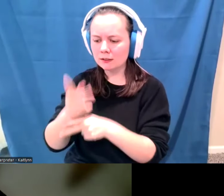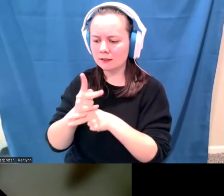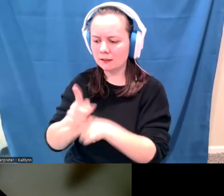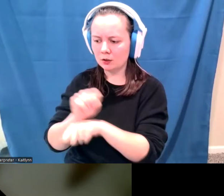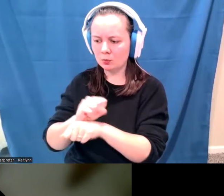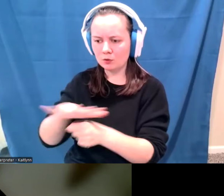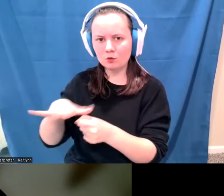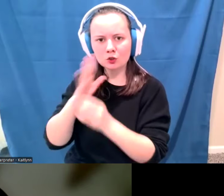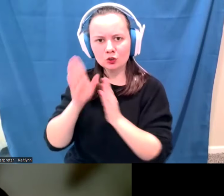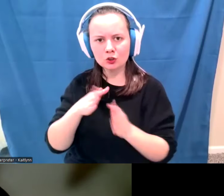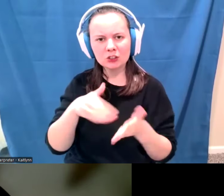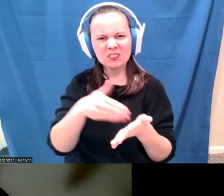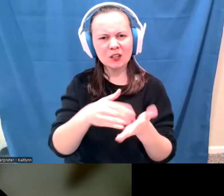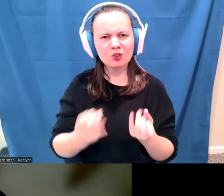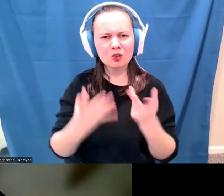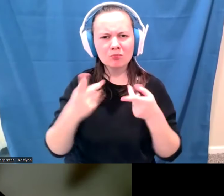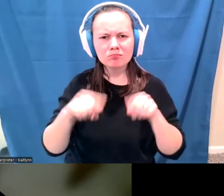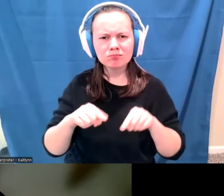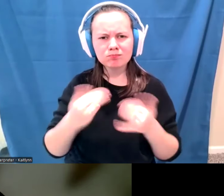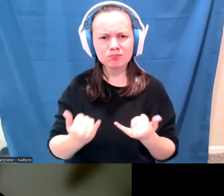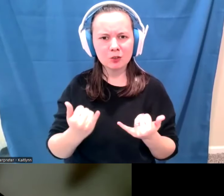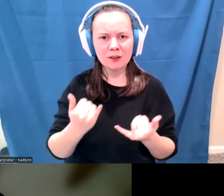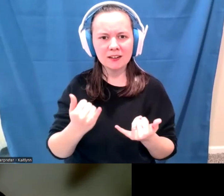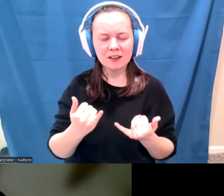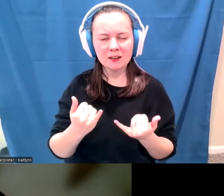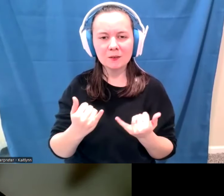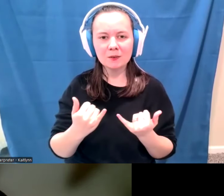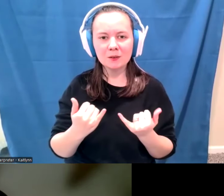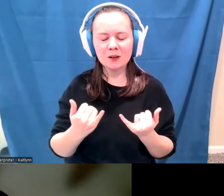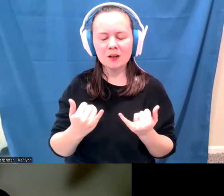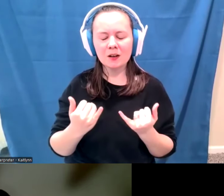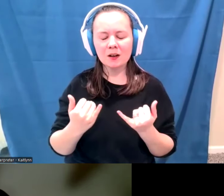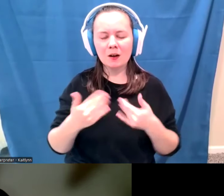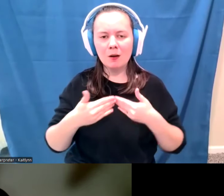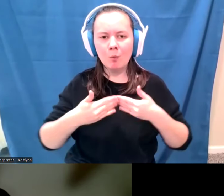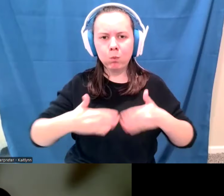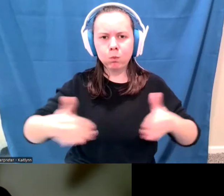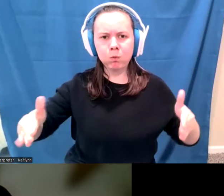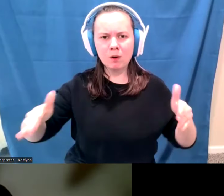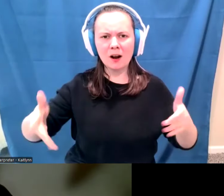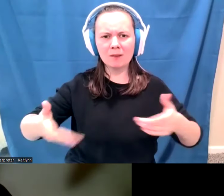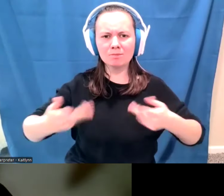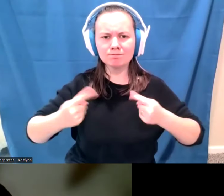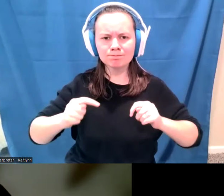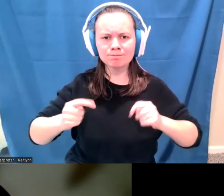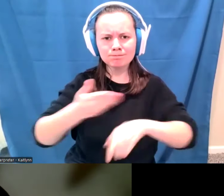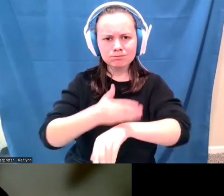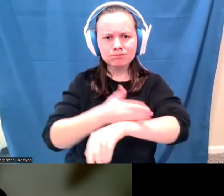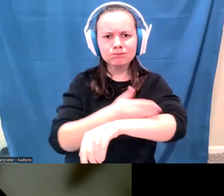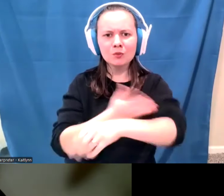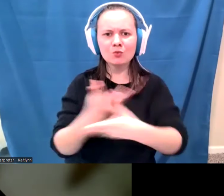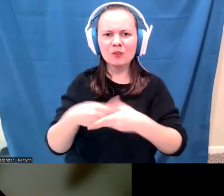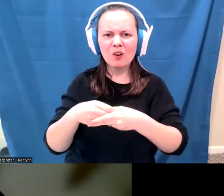offer. There's so much happening now, and it's such a widespread effort involving a lot of different